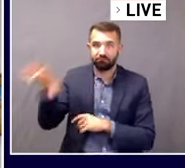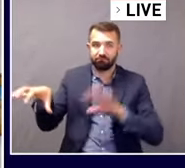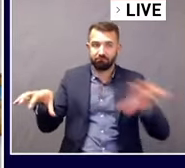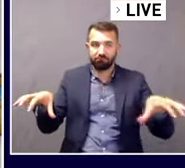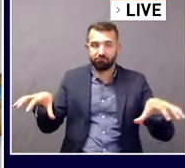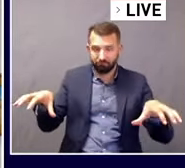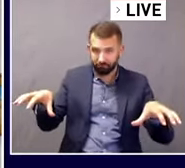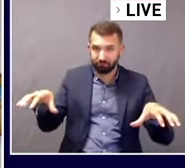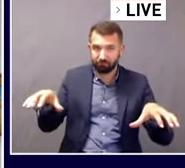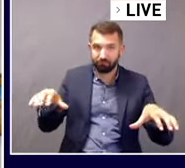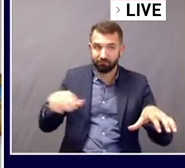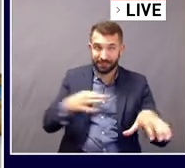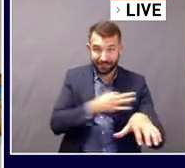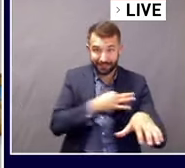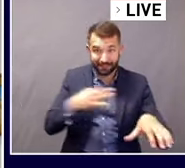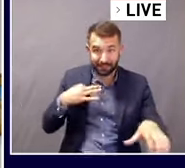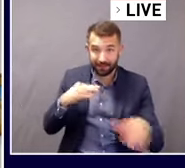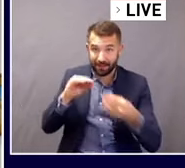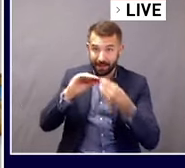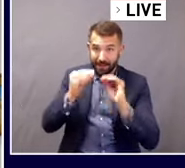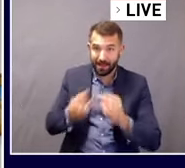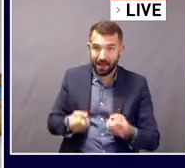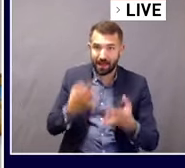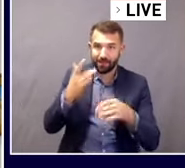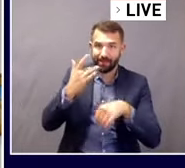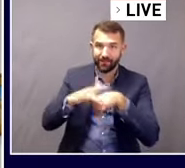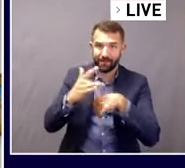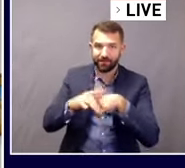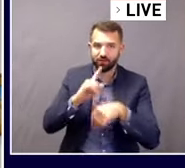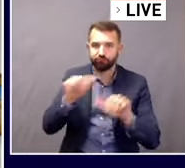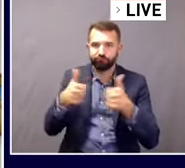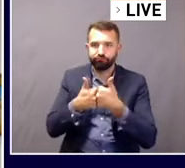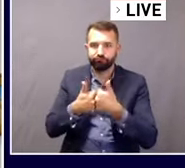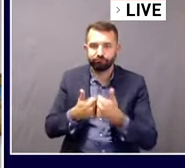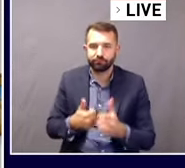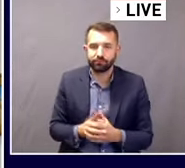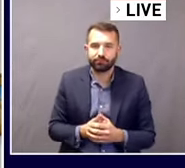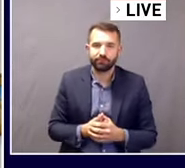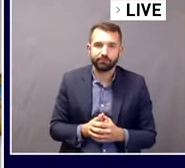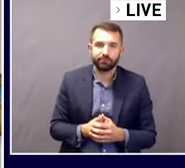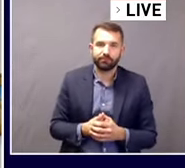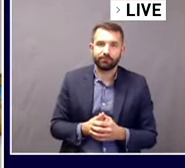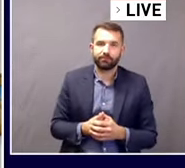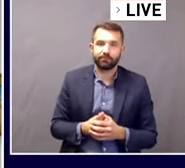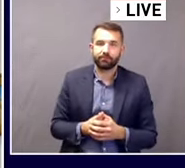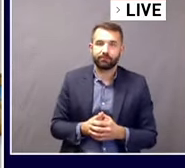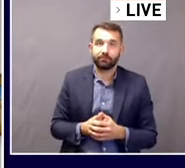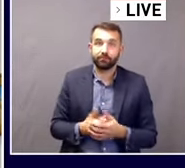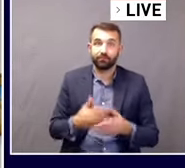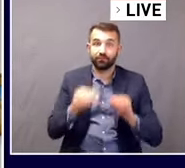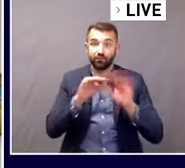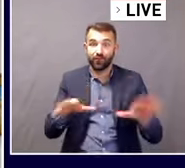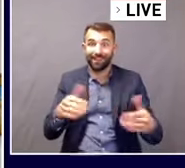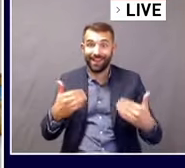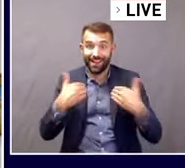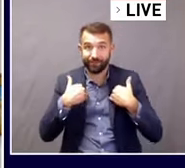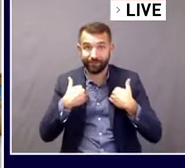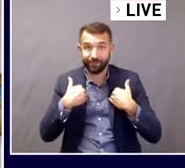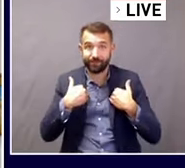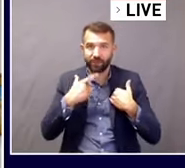Even though the facility may be experiencing an outbreak, the minimum staffing levels that are required are not